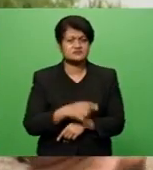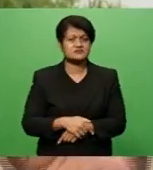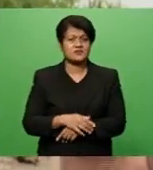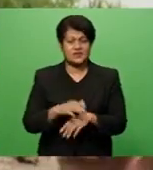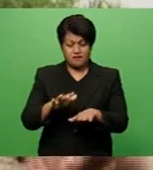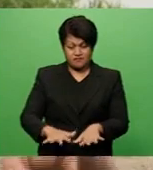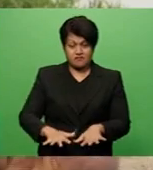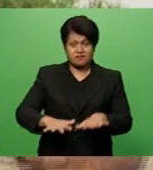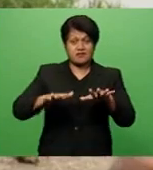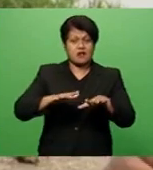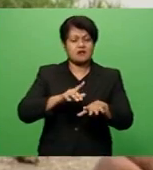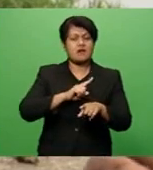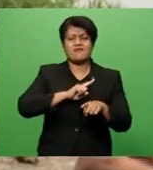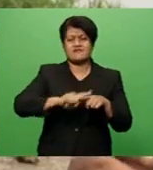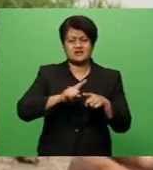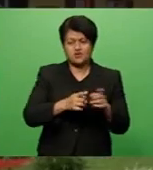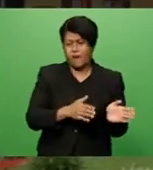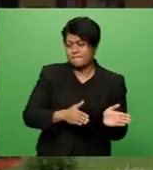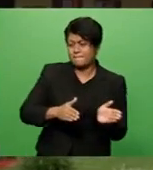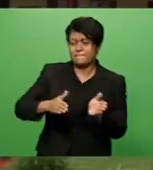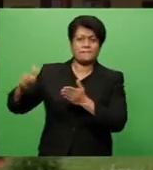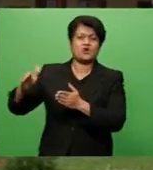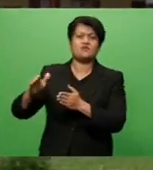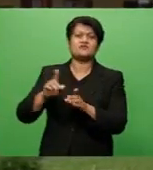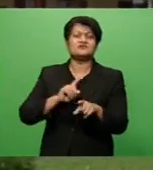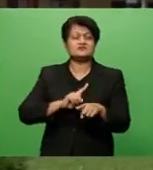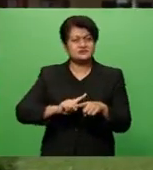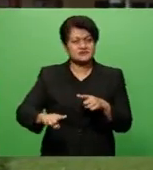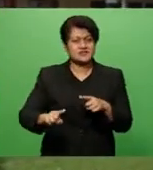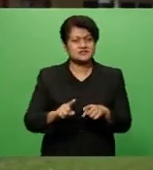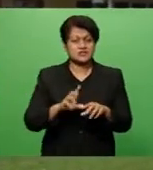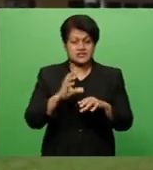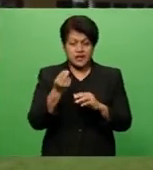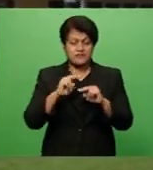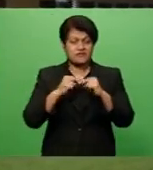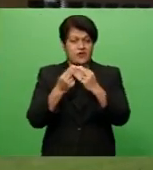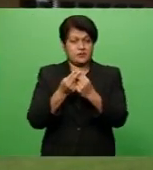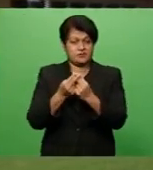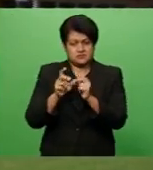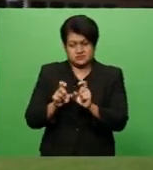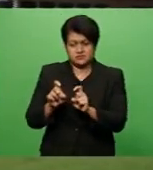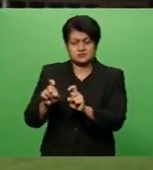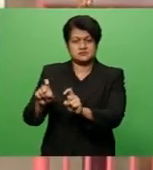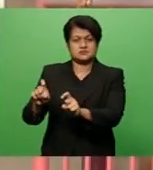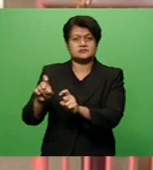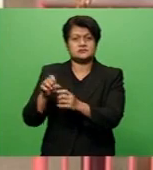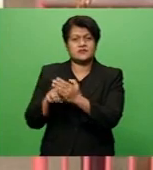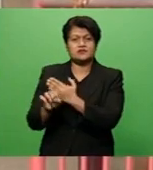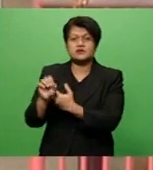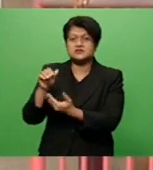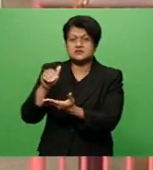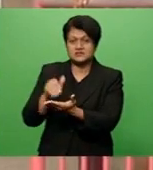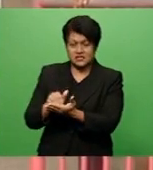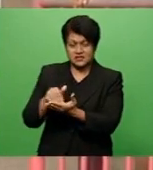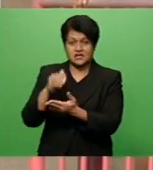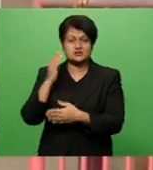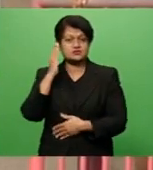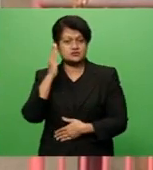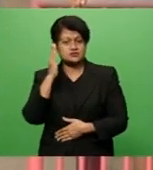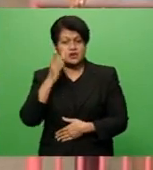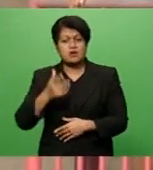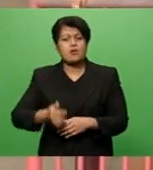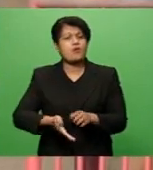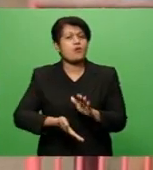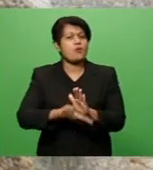coming very fast in the Sawani area. Some families at this evacuation center at Rugby Cesar School went back to check on their